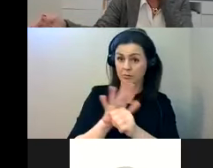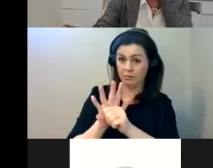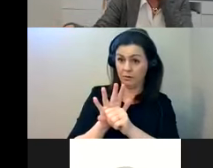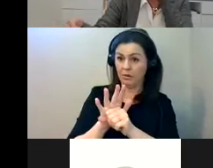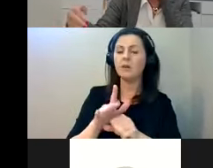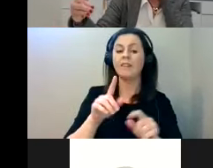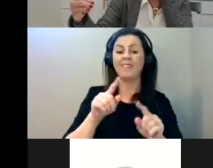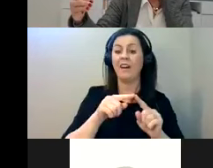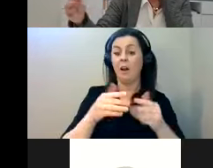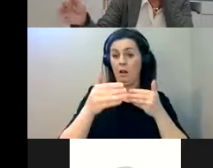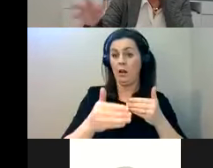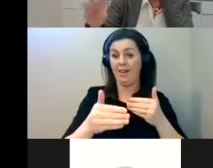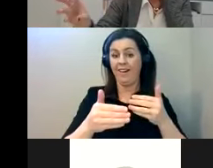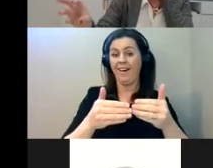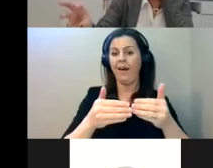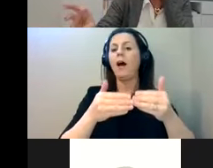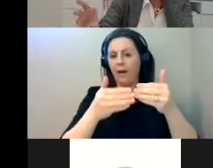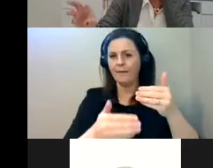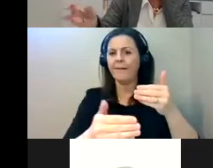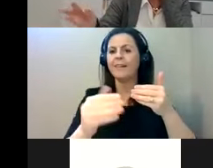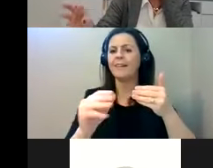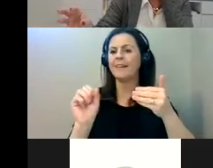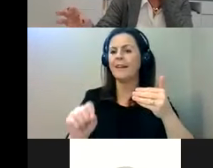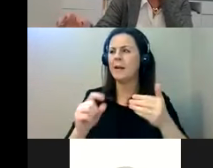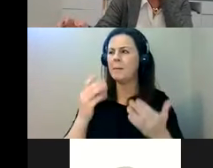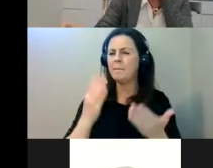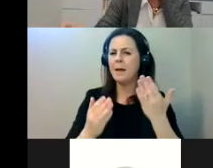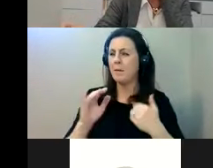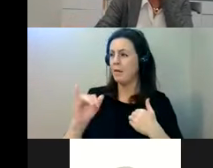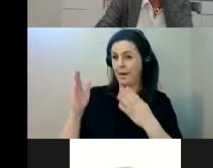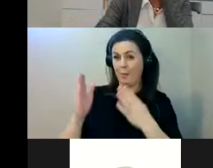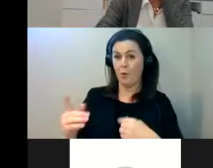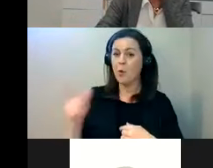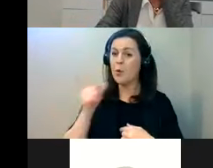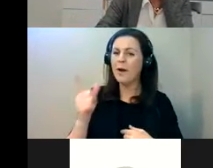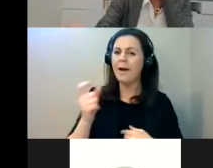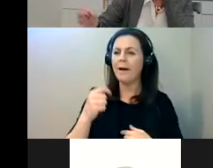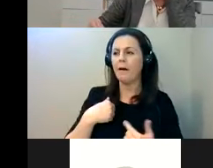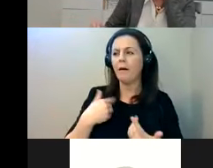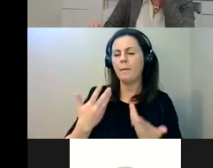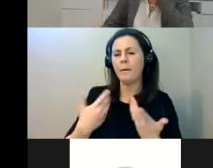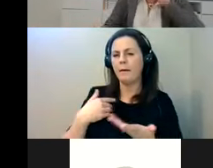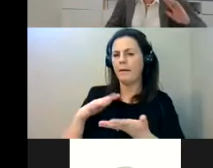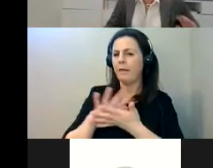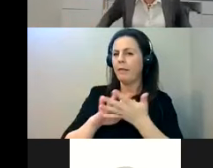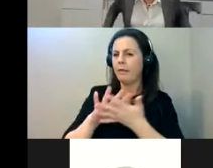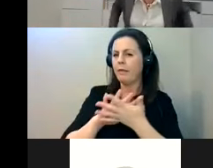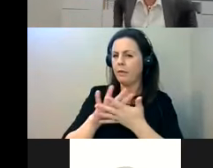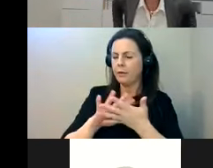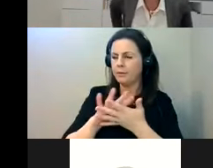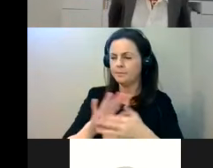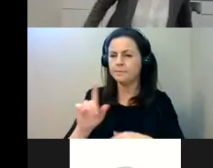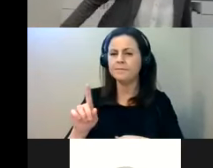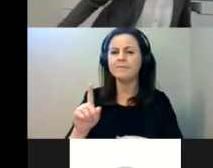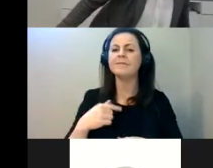continue. I may have confused whoever asked that question. What I was saying was it may be